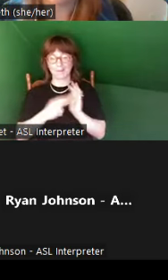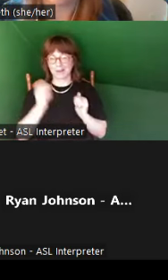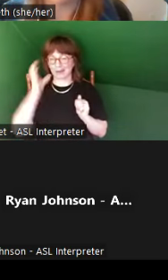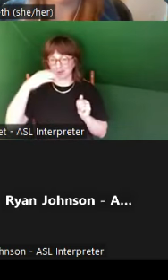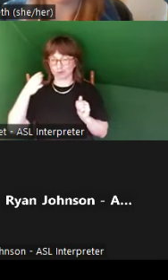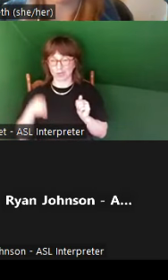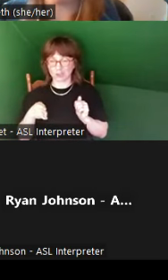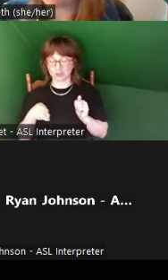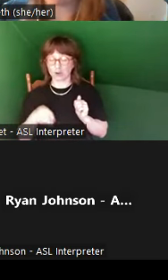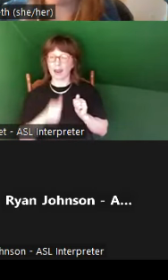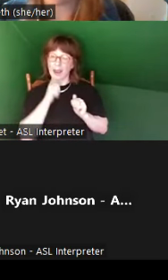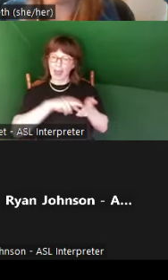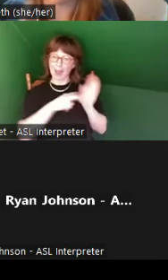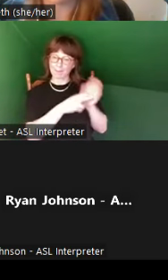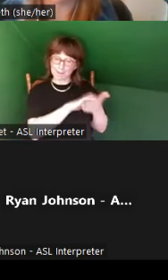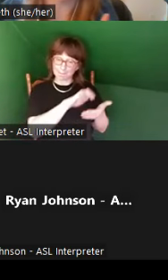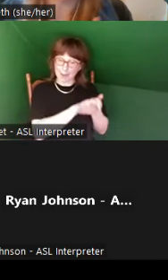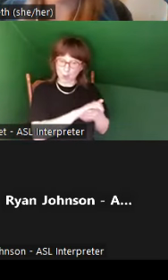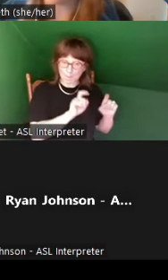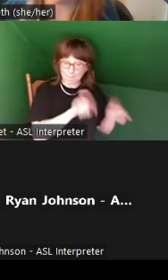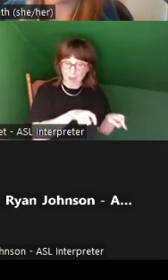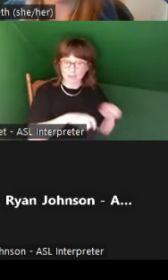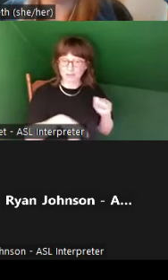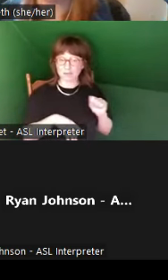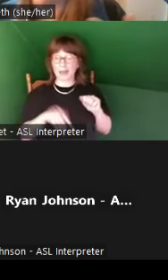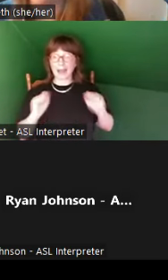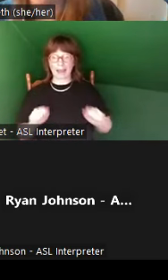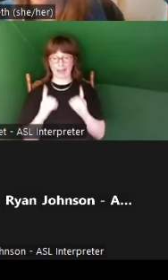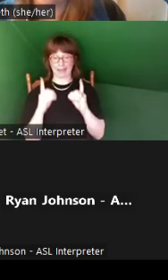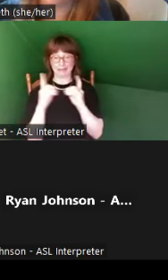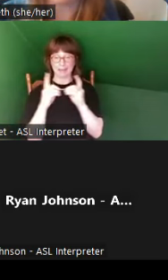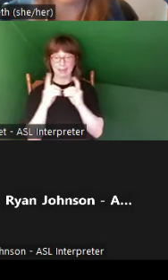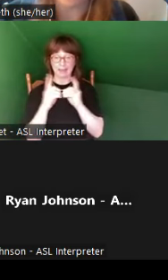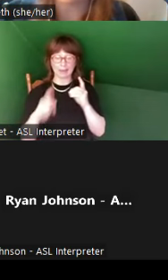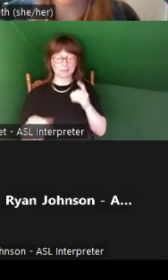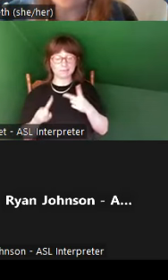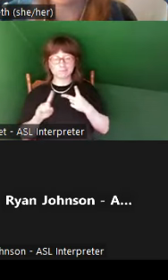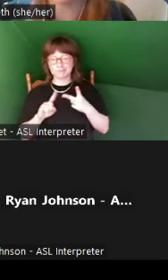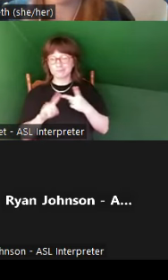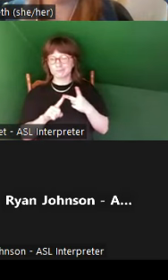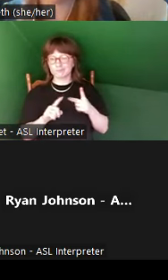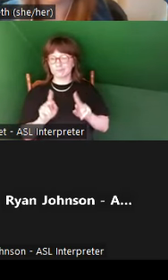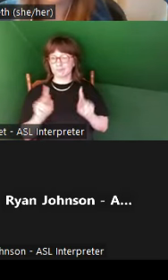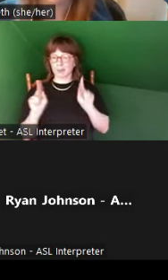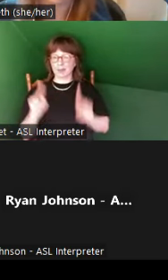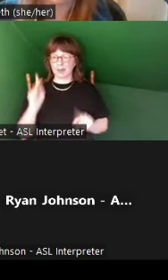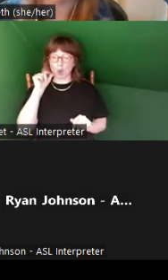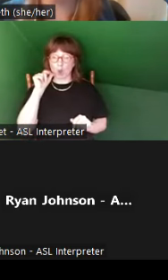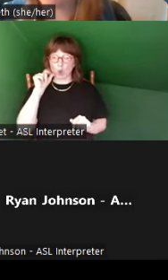partner or a spouse. It can be dating partners, people who have children in